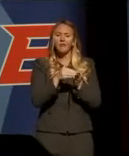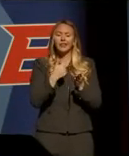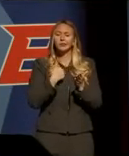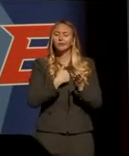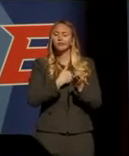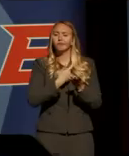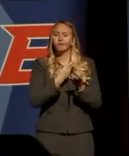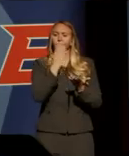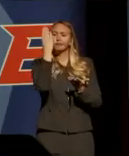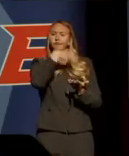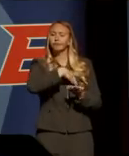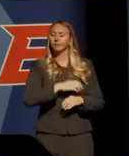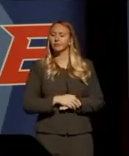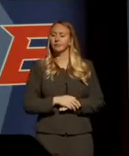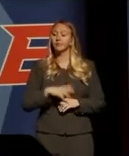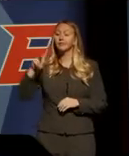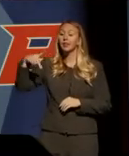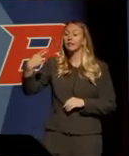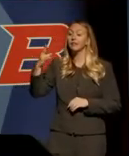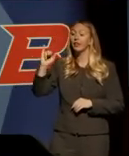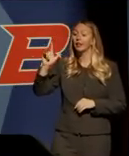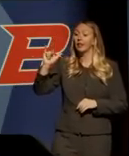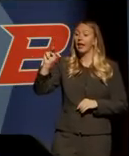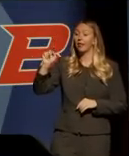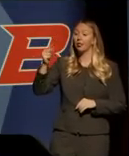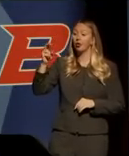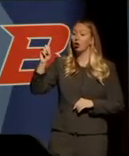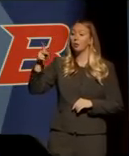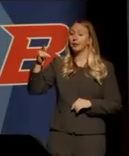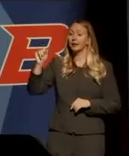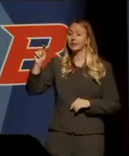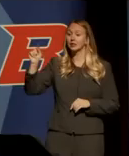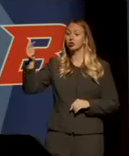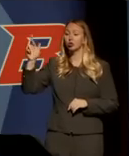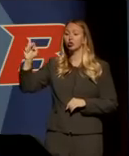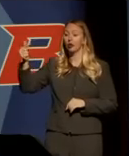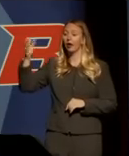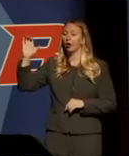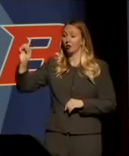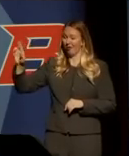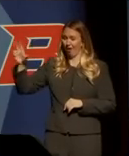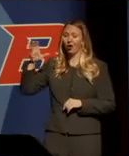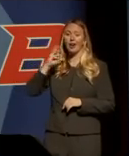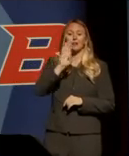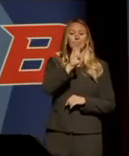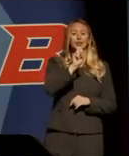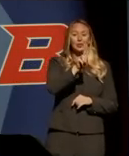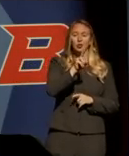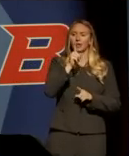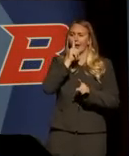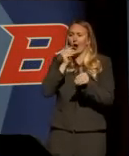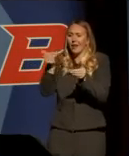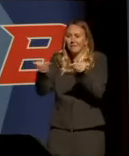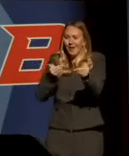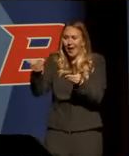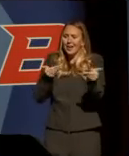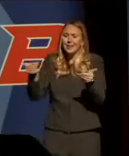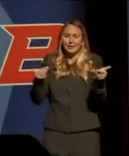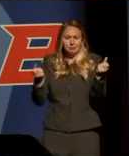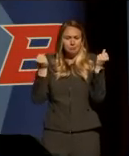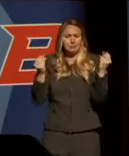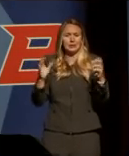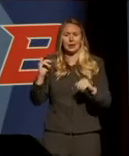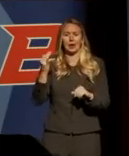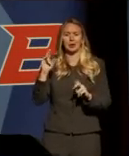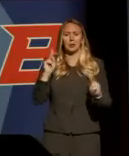Philanthropist Greg Carr and Boise State University are inviting a dozen everyday Idahoans to talk about